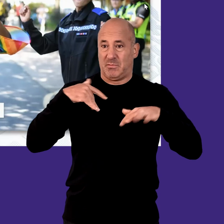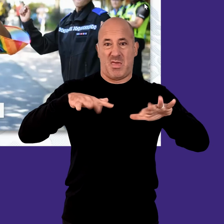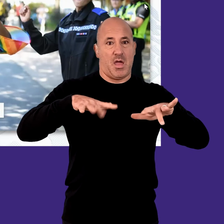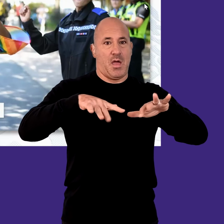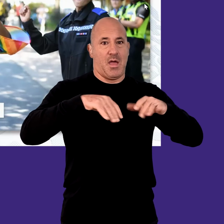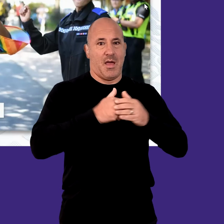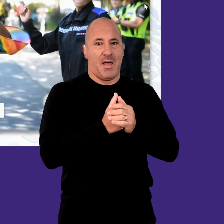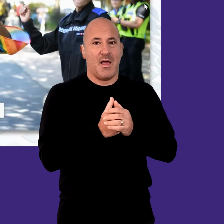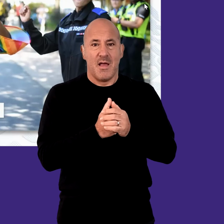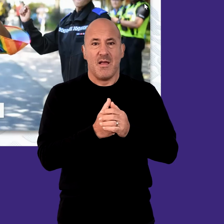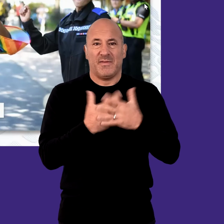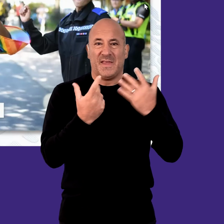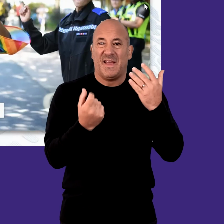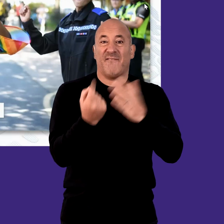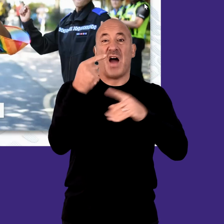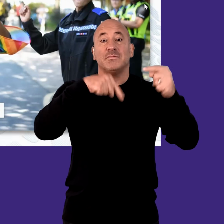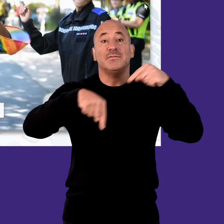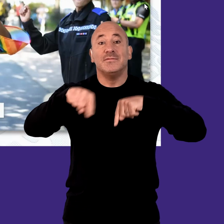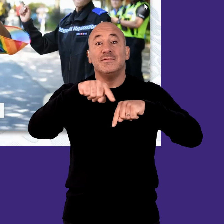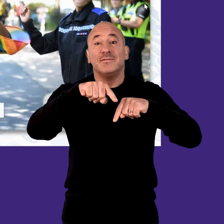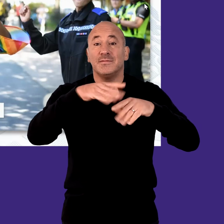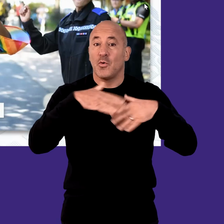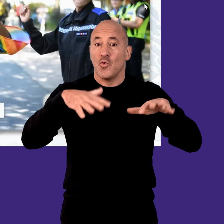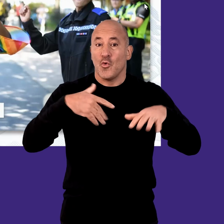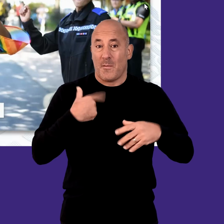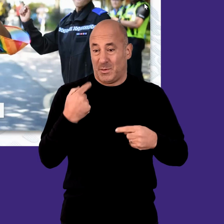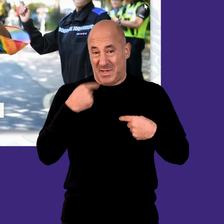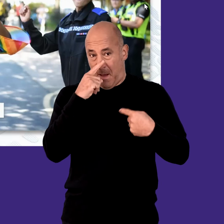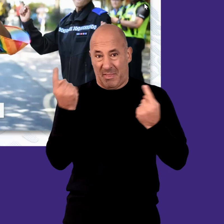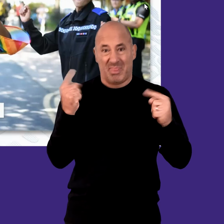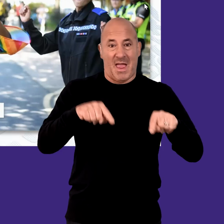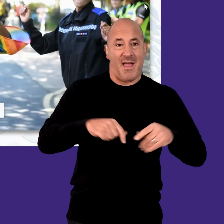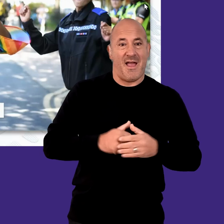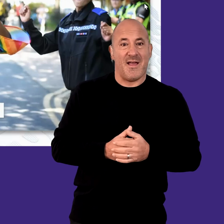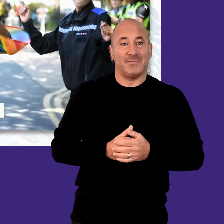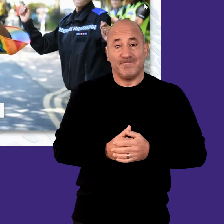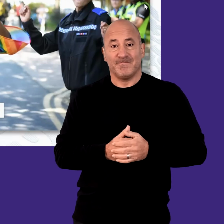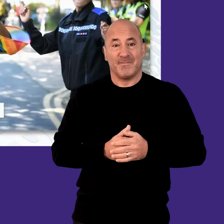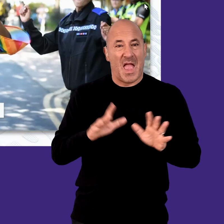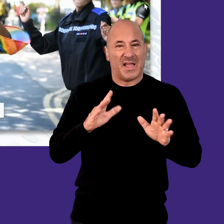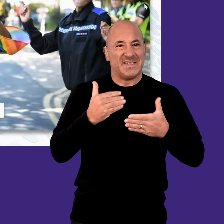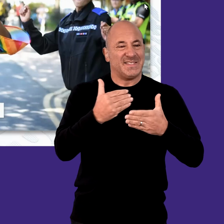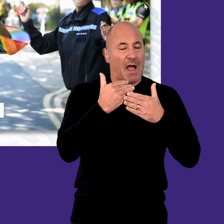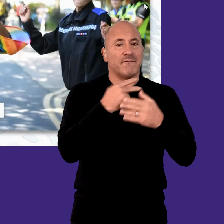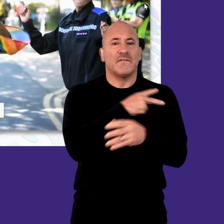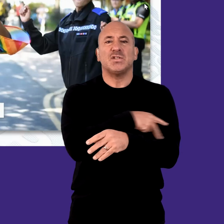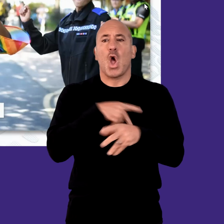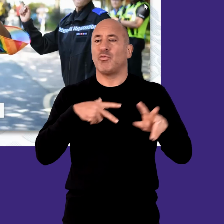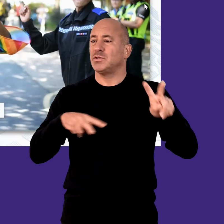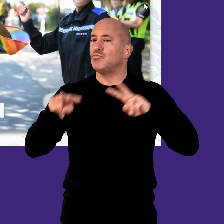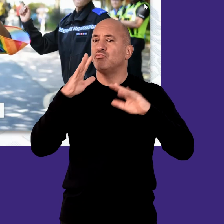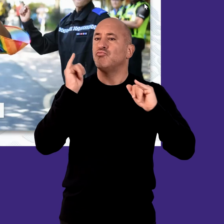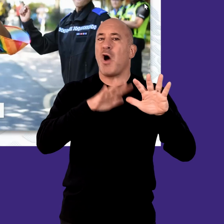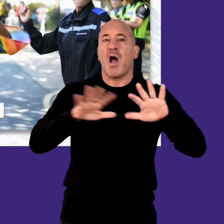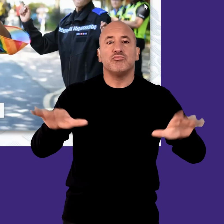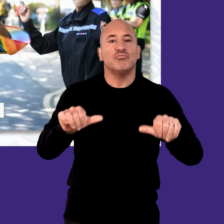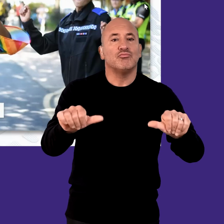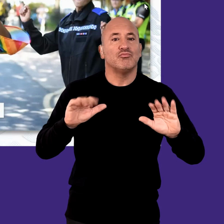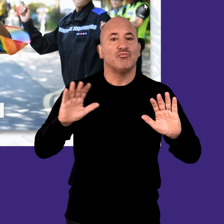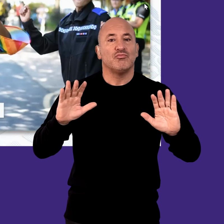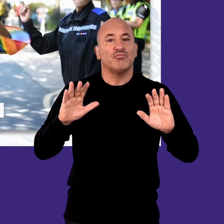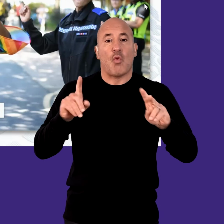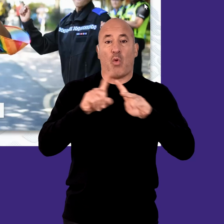active engagement presence. So when there were events going on, that was a real and incredible opportunity for us to just be there, not, as I said, in a